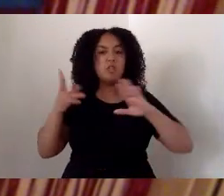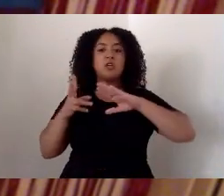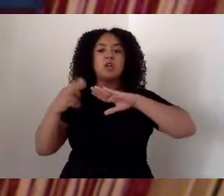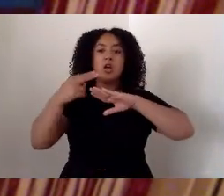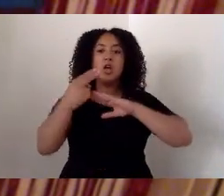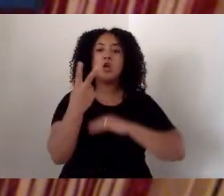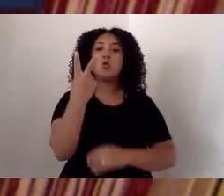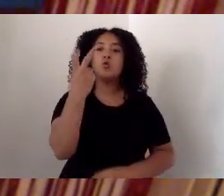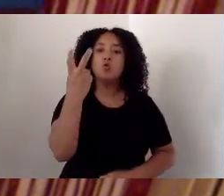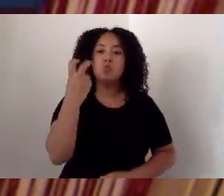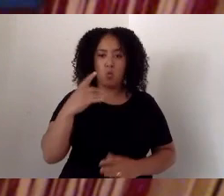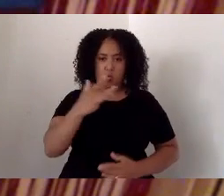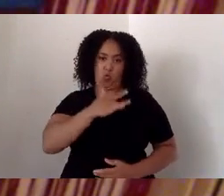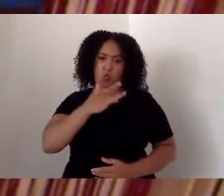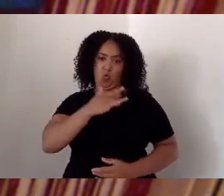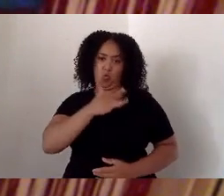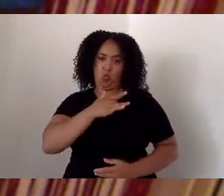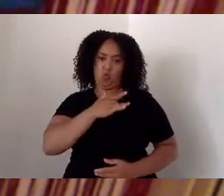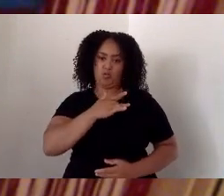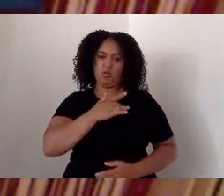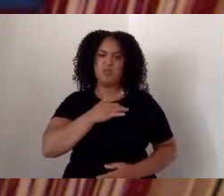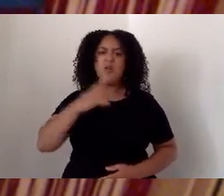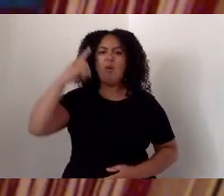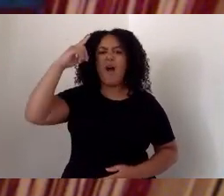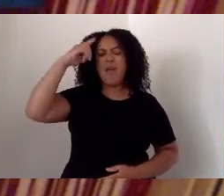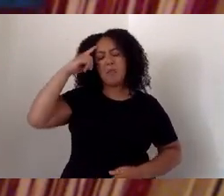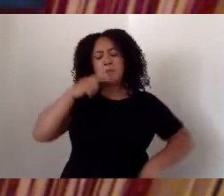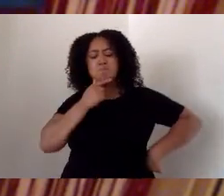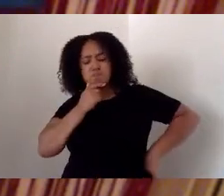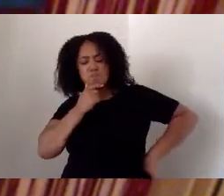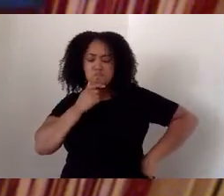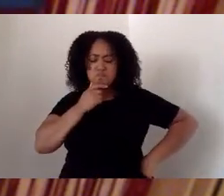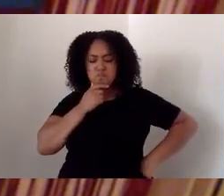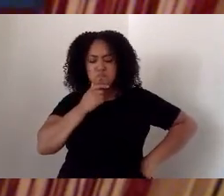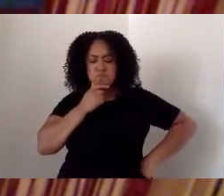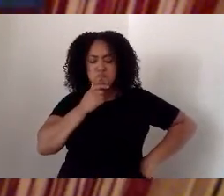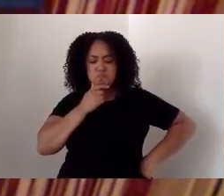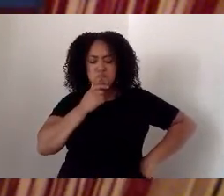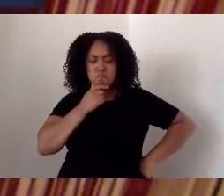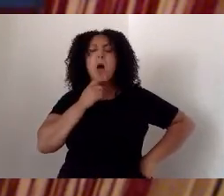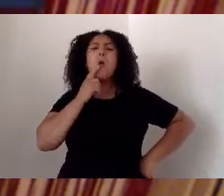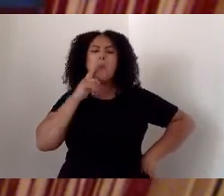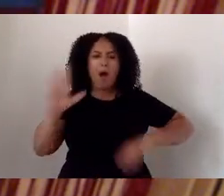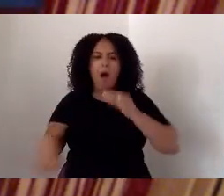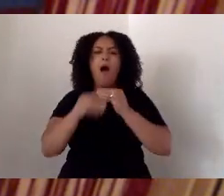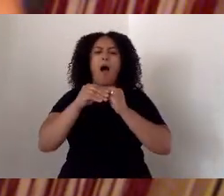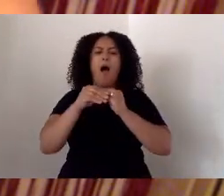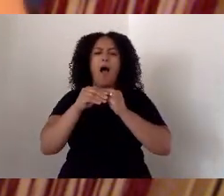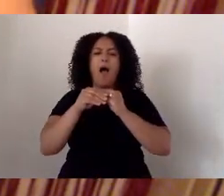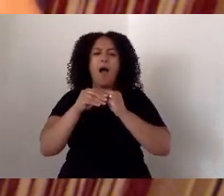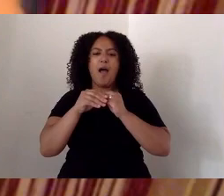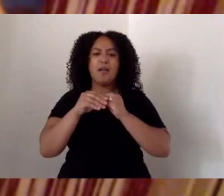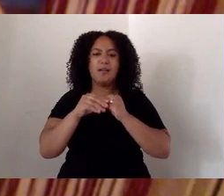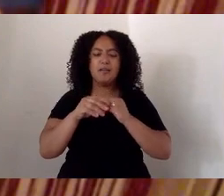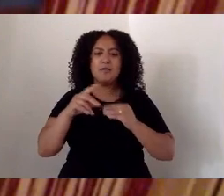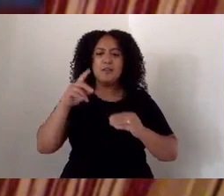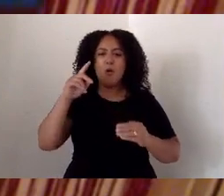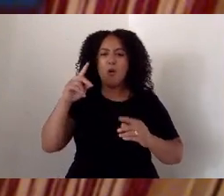of floating right above. So what I'm going to do is I'm going to take my skewer and using all of my muscles that I've built over quarantine, I'm